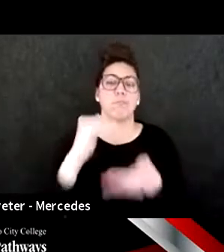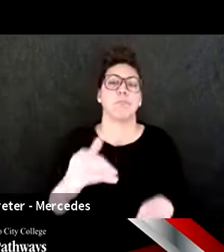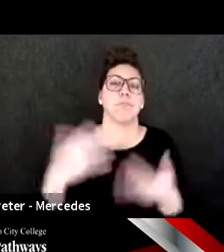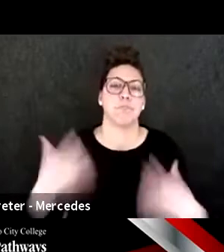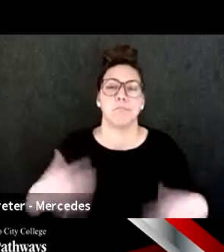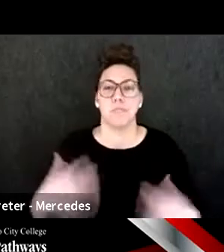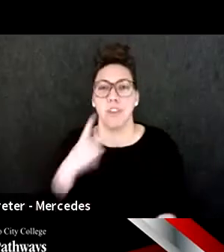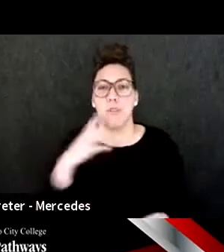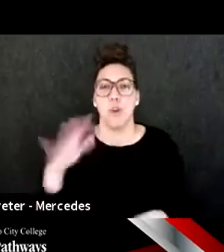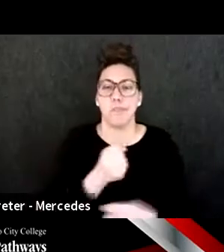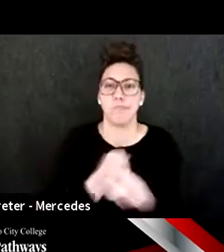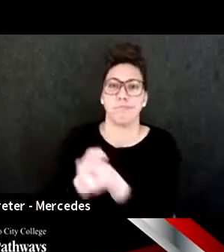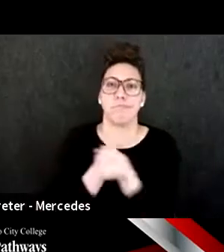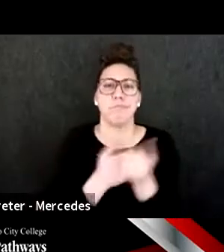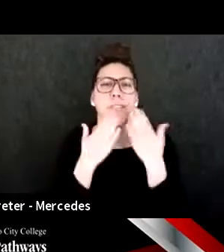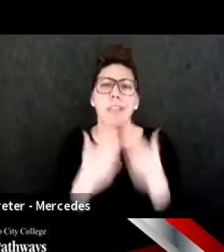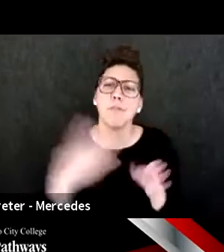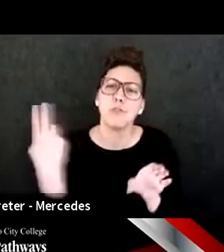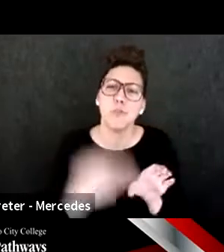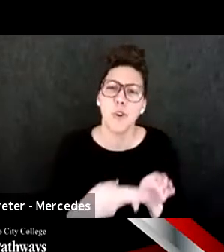you, Deborah, for joining us.